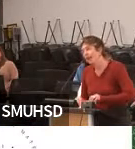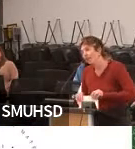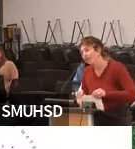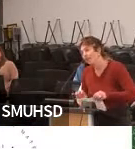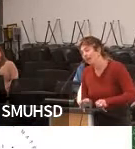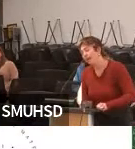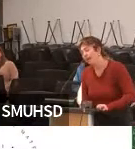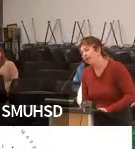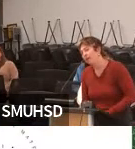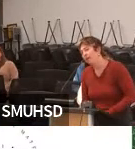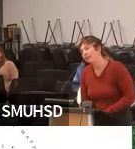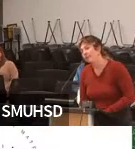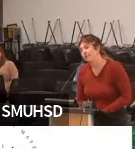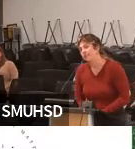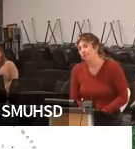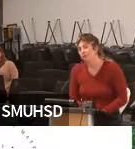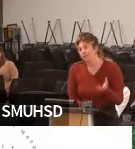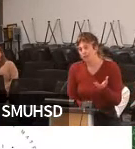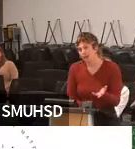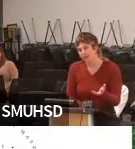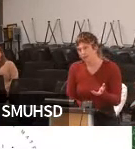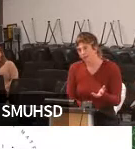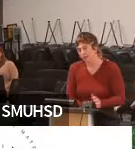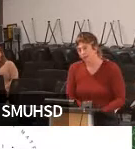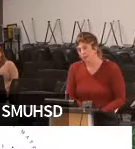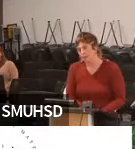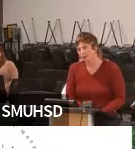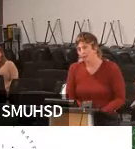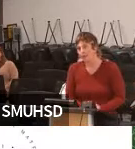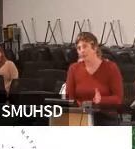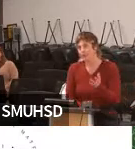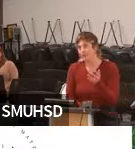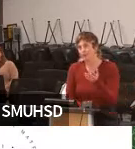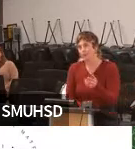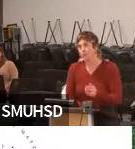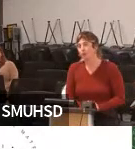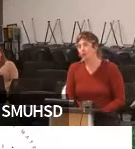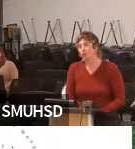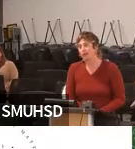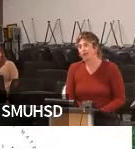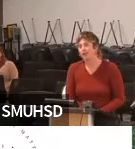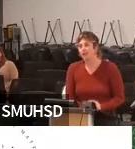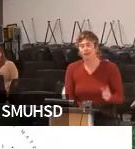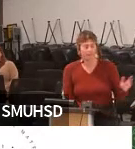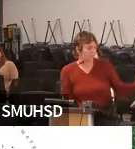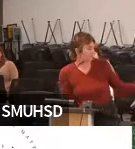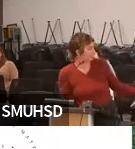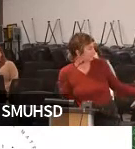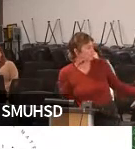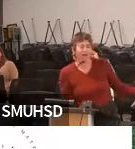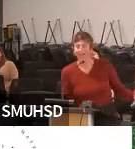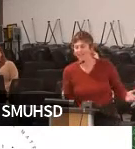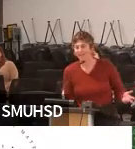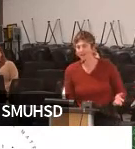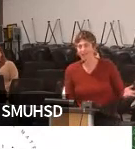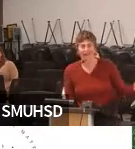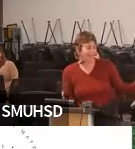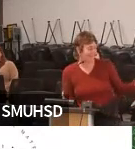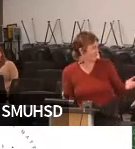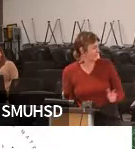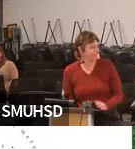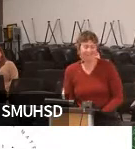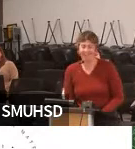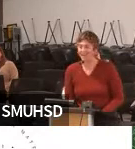And if you are looking for additional information, you have your board memo. There's also a school profile that Ms. Block has created, Al